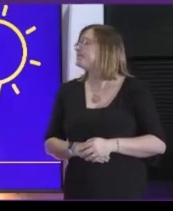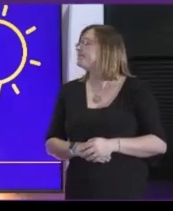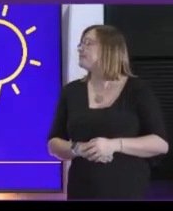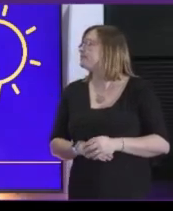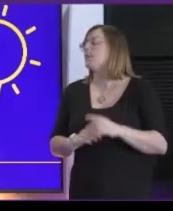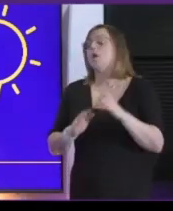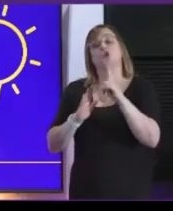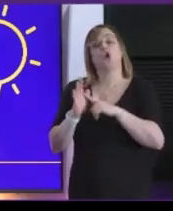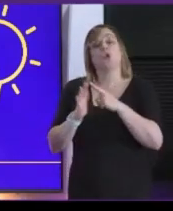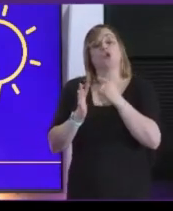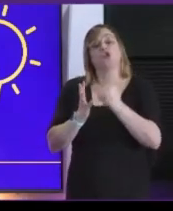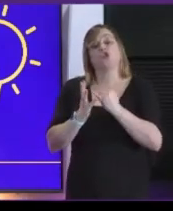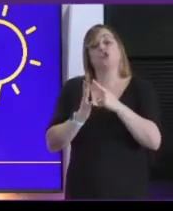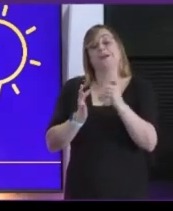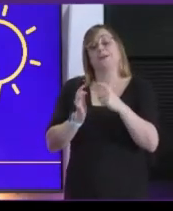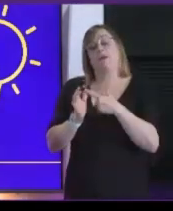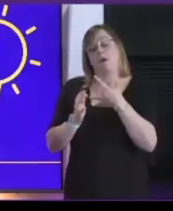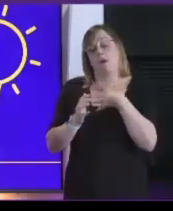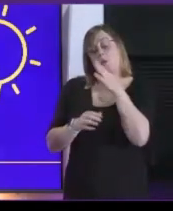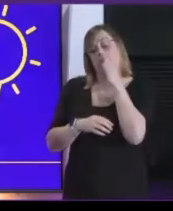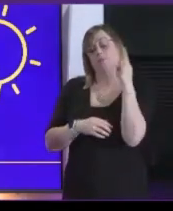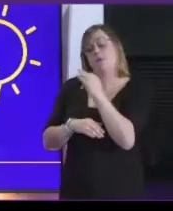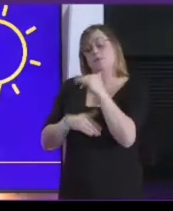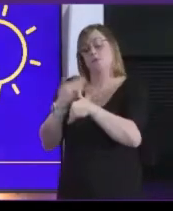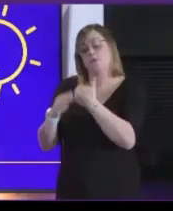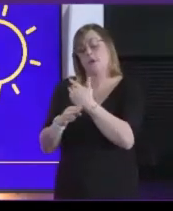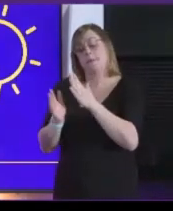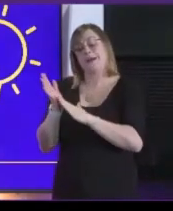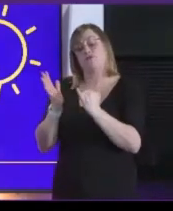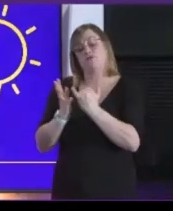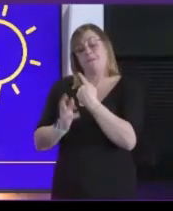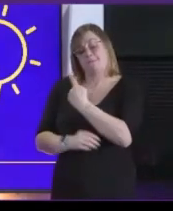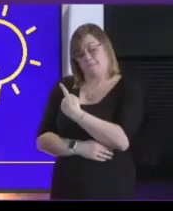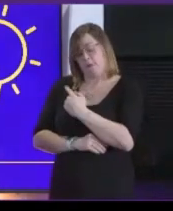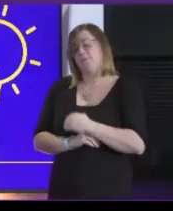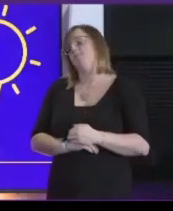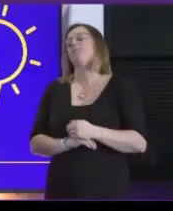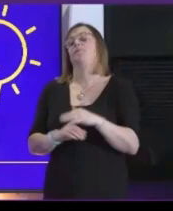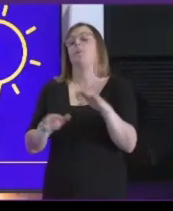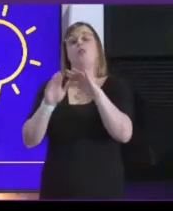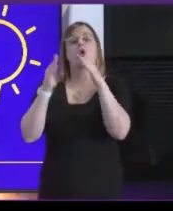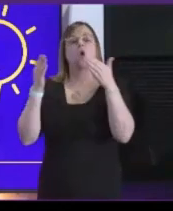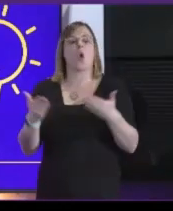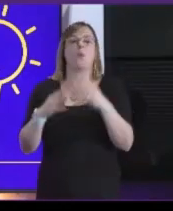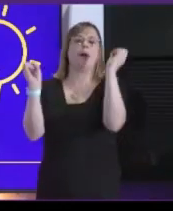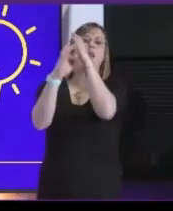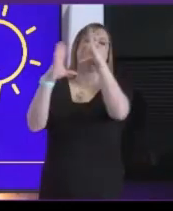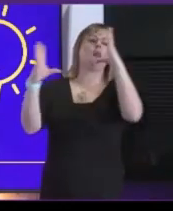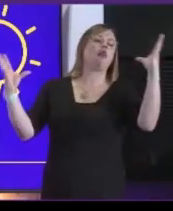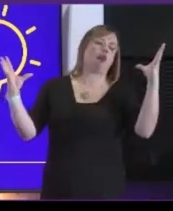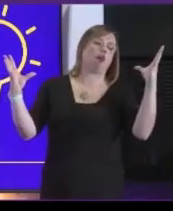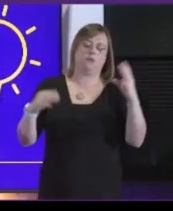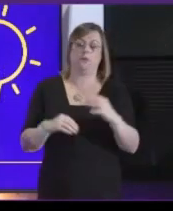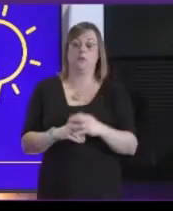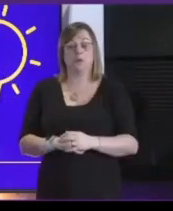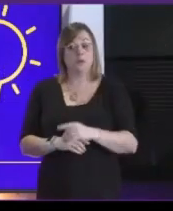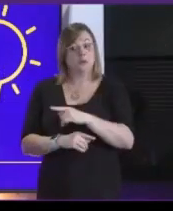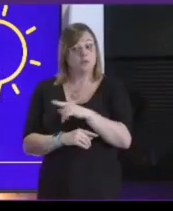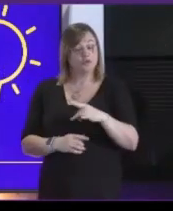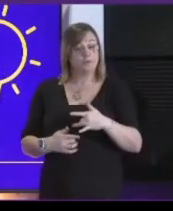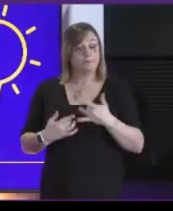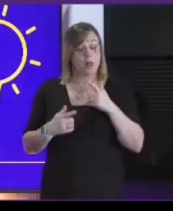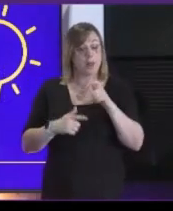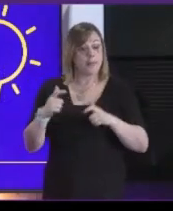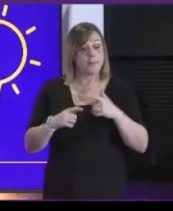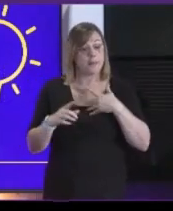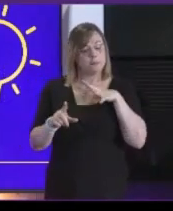Jessica, I'm going to ask you about in Microsoft, this global picture. Do you think people have spotted